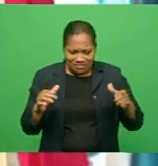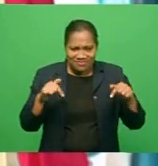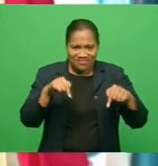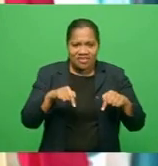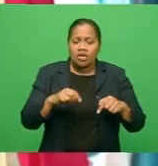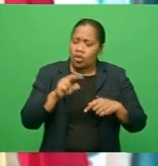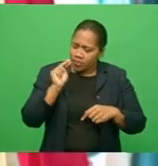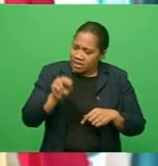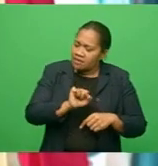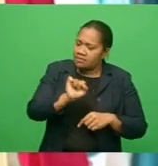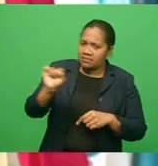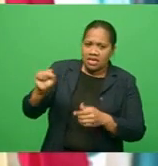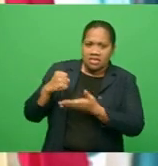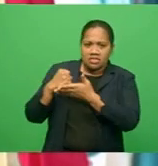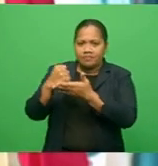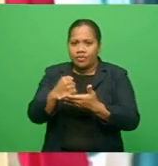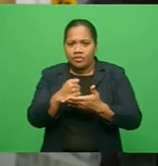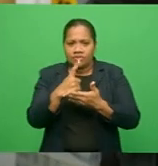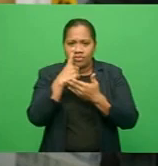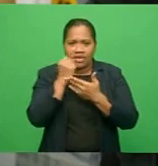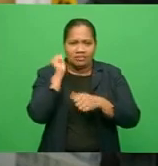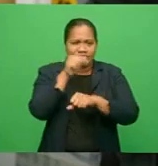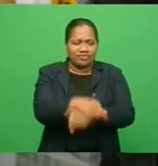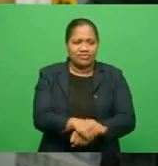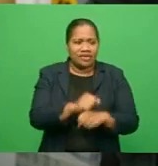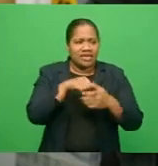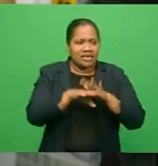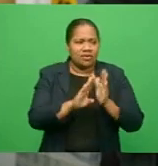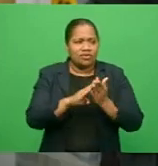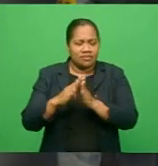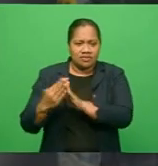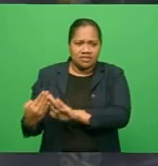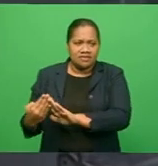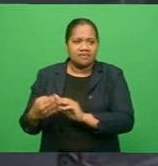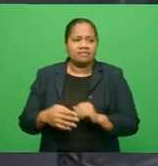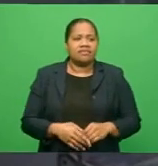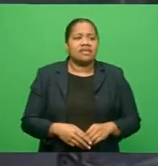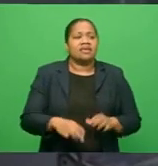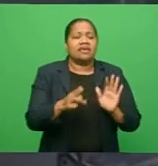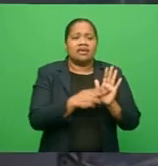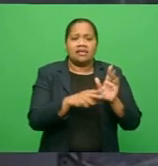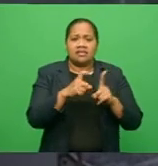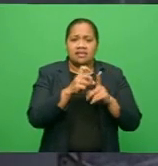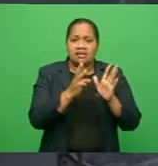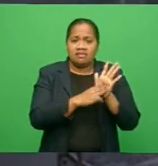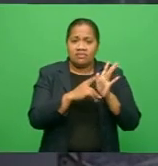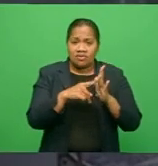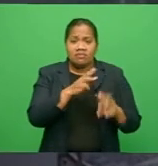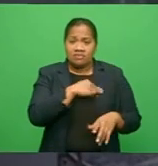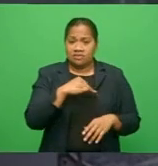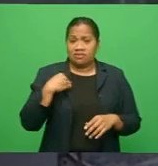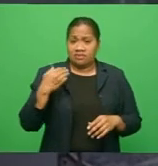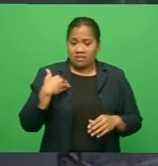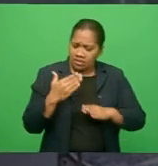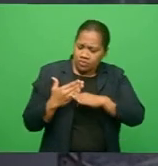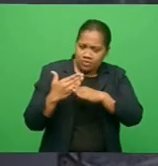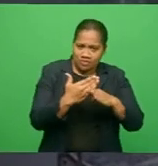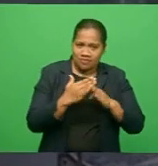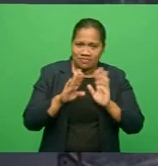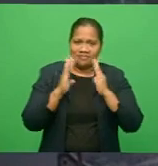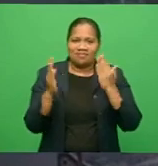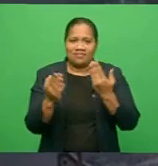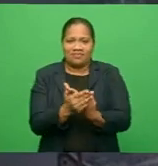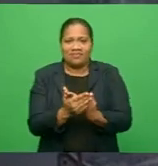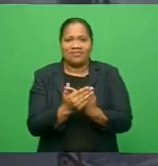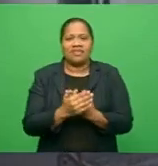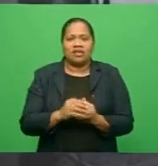support to be able to fight this in the community. The NDMO and the Ministry of Health will be working together to ensure Fijians are equipped